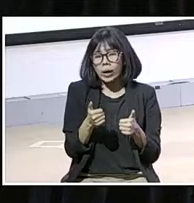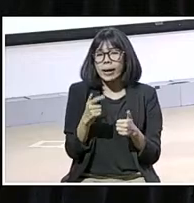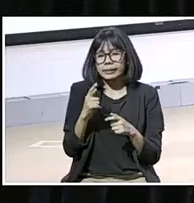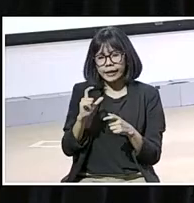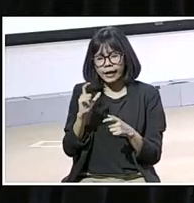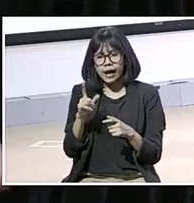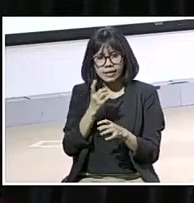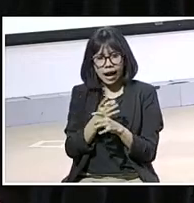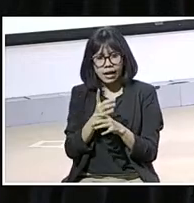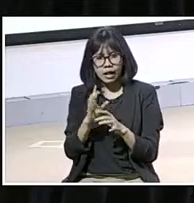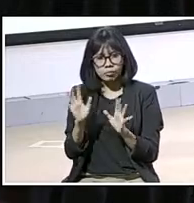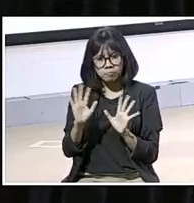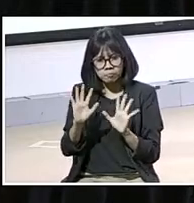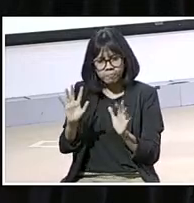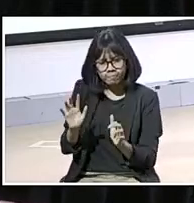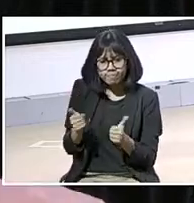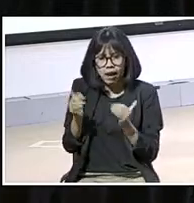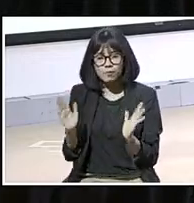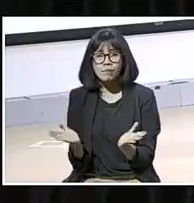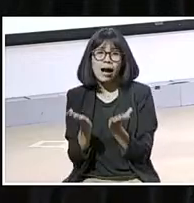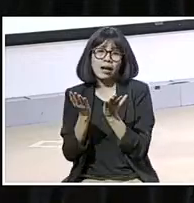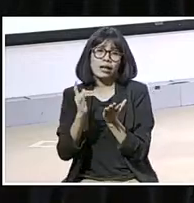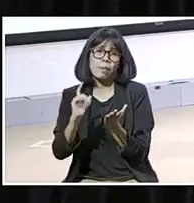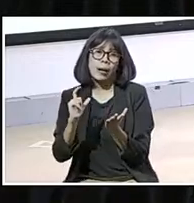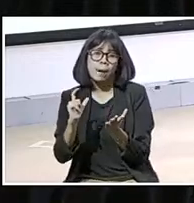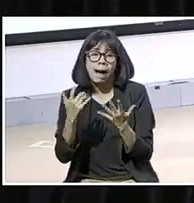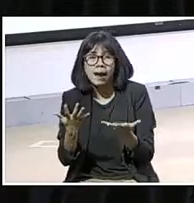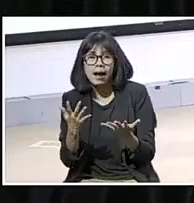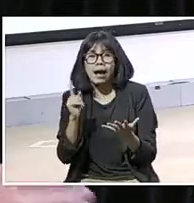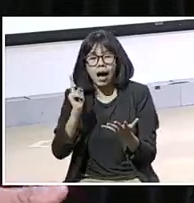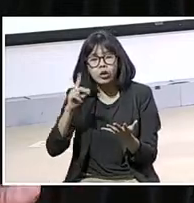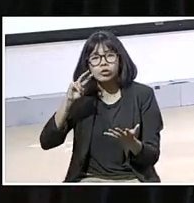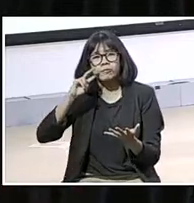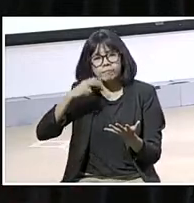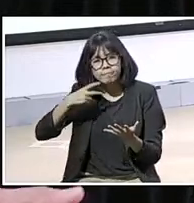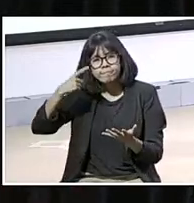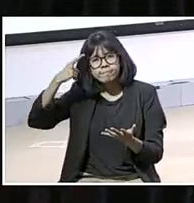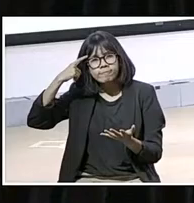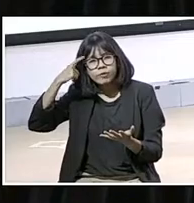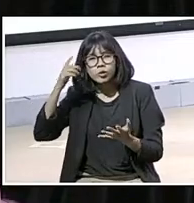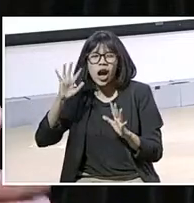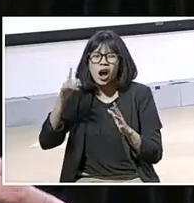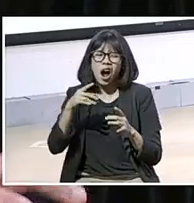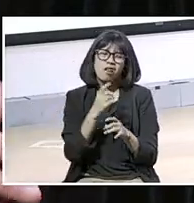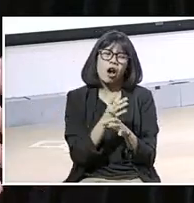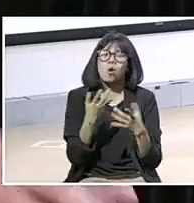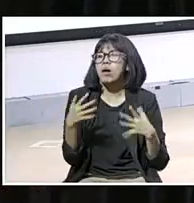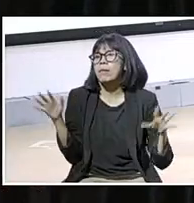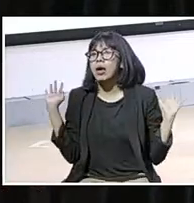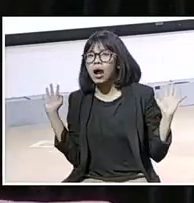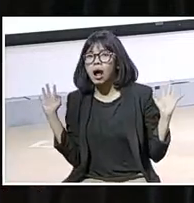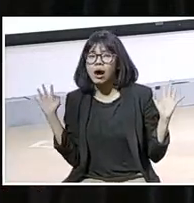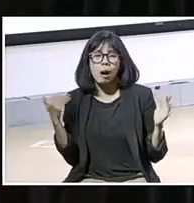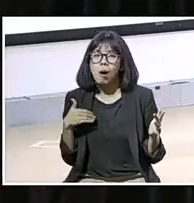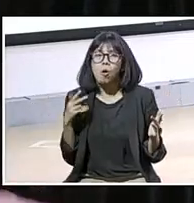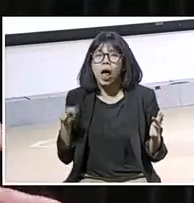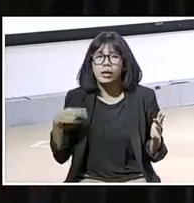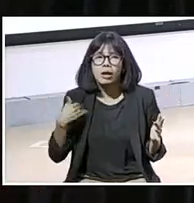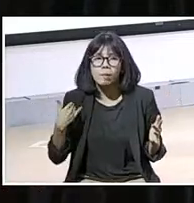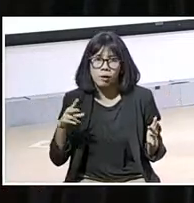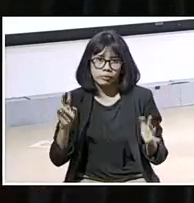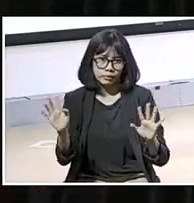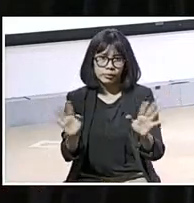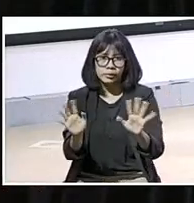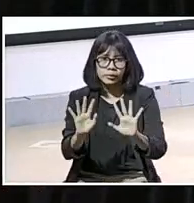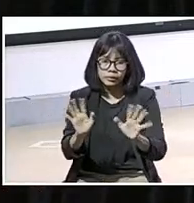And so choosing to look at a failure and put that into another box and say, look, I did that wrong.